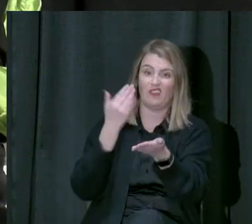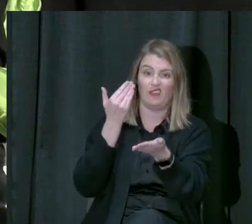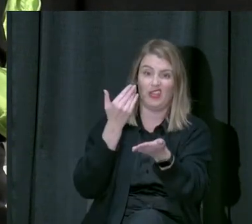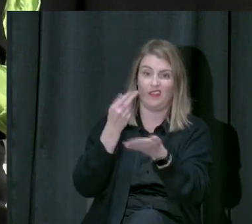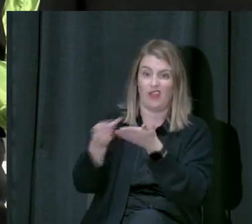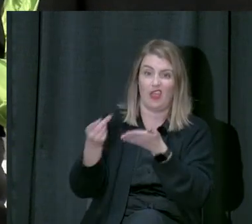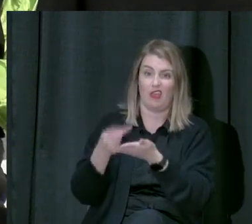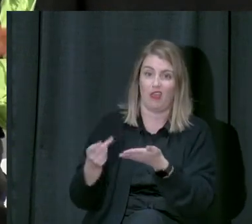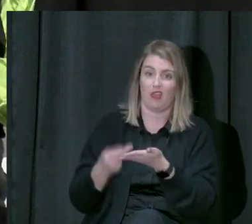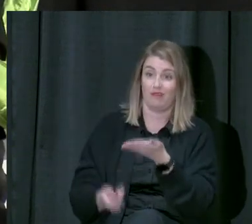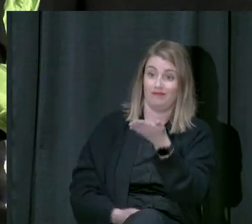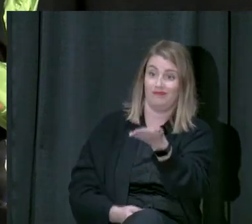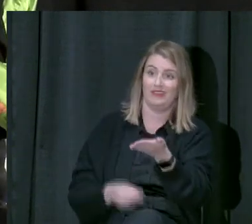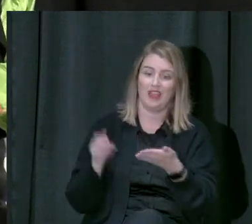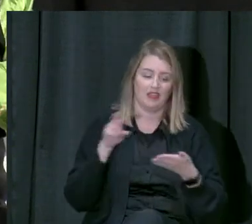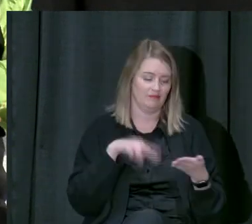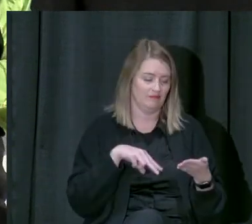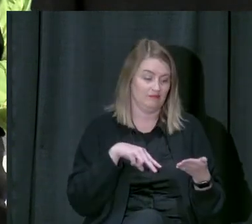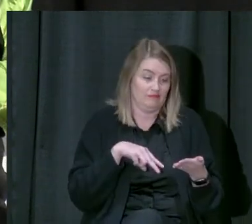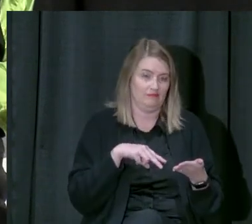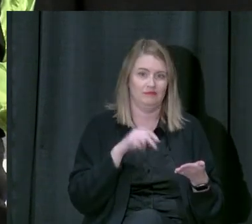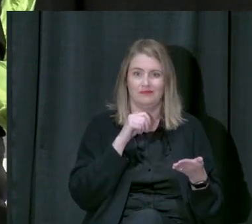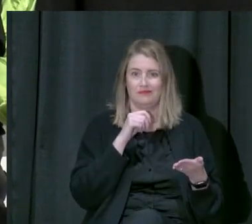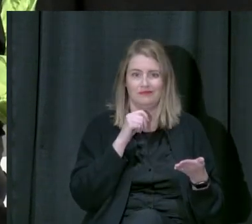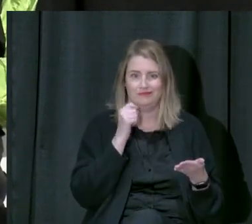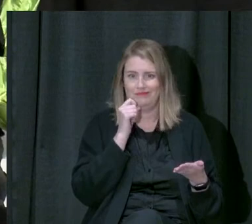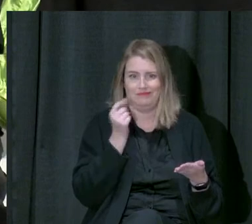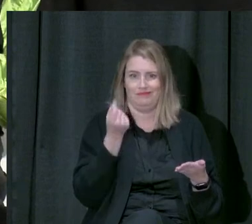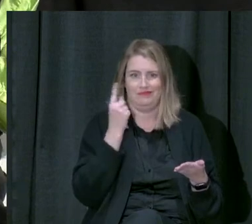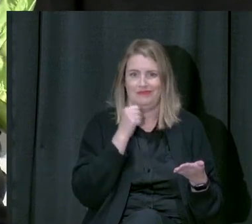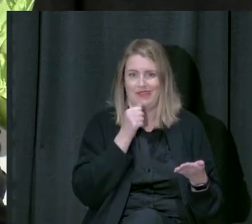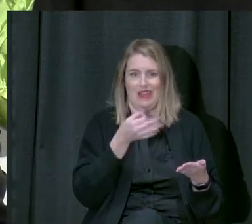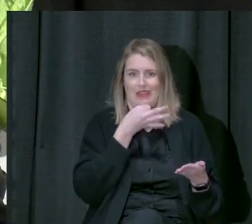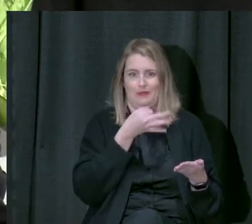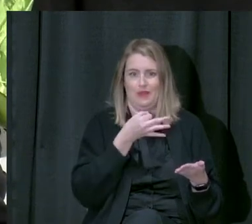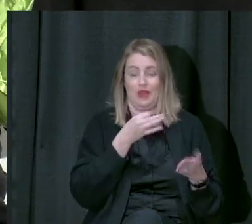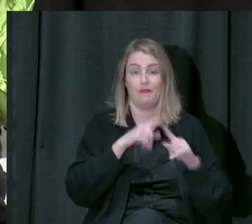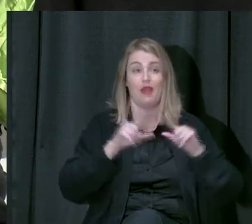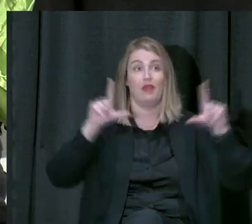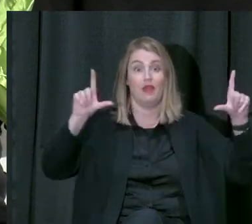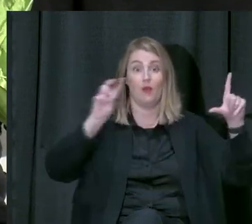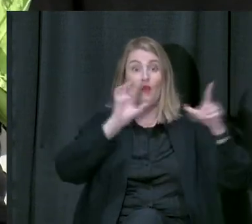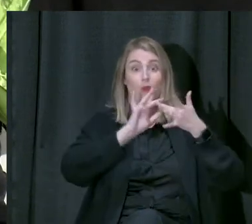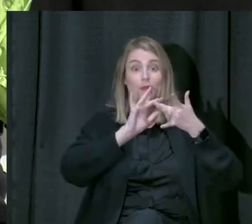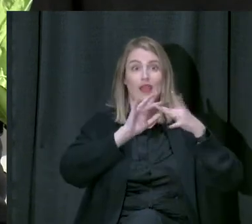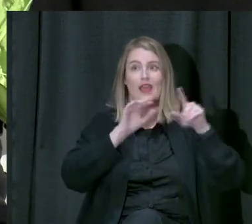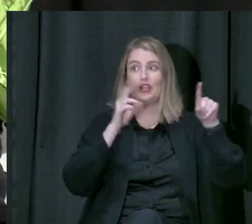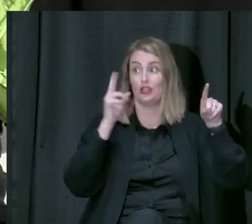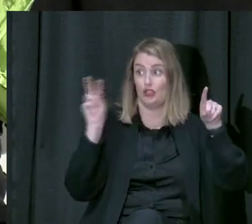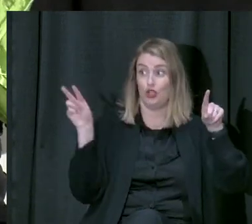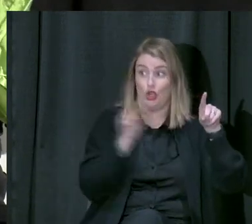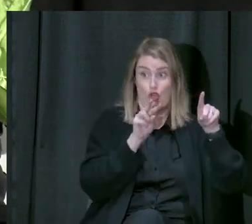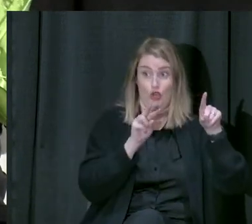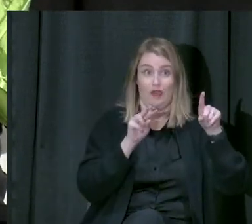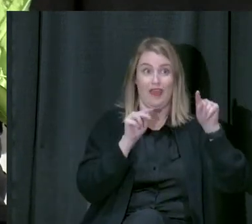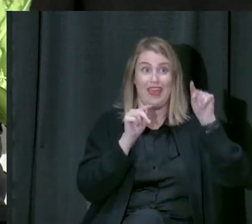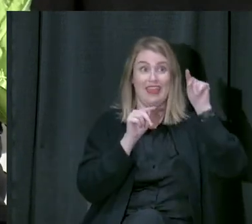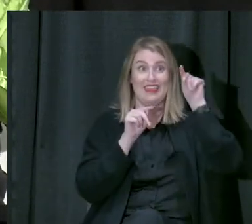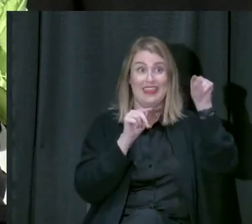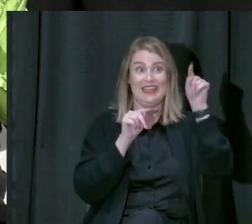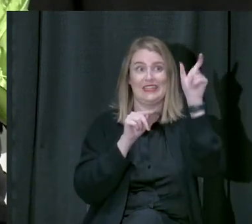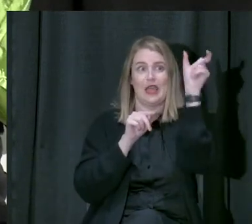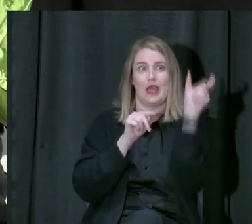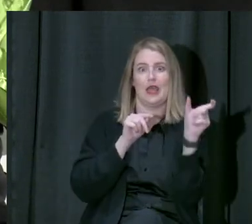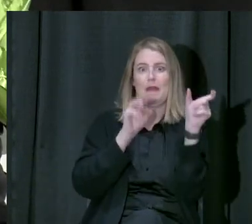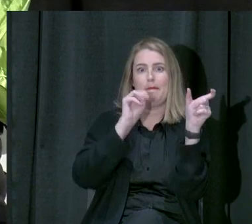failure points, but they're not experts in web accessibility. But if you go on the website and you say, look, I want to try to get to this menu,